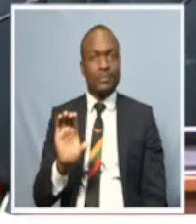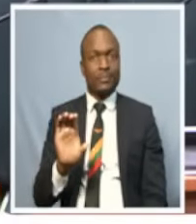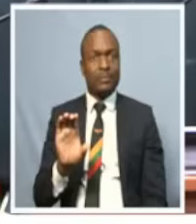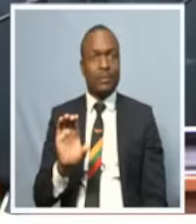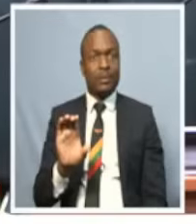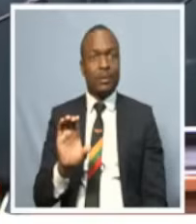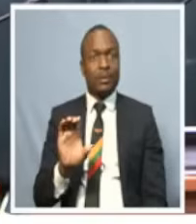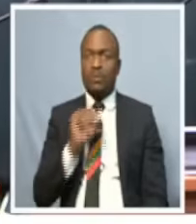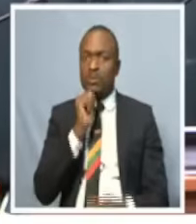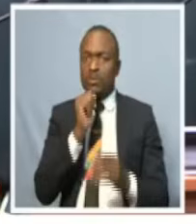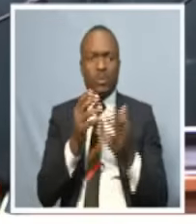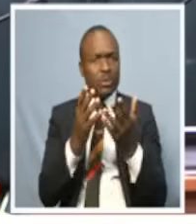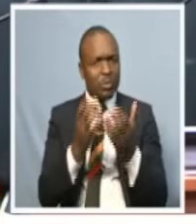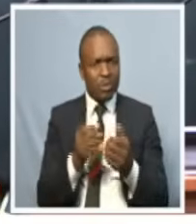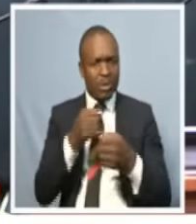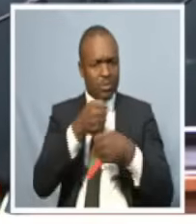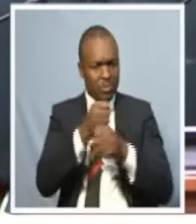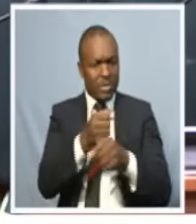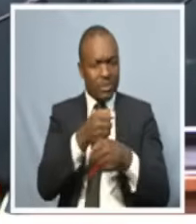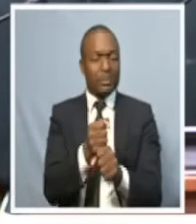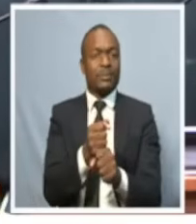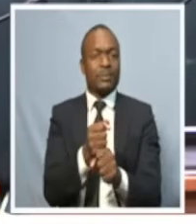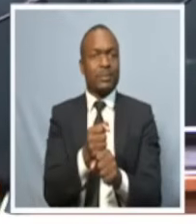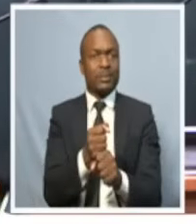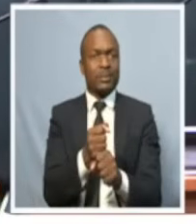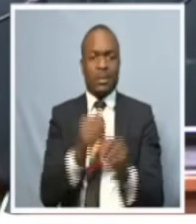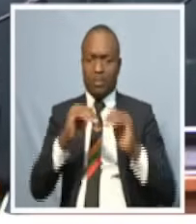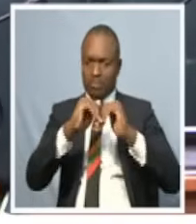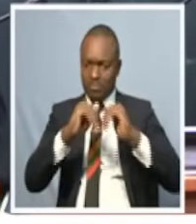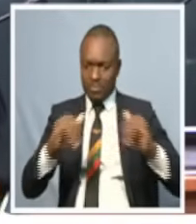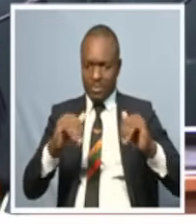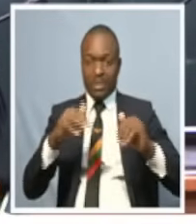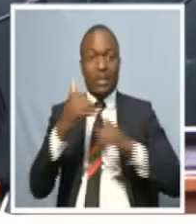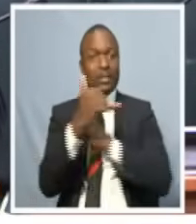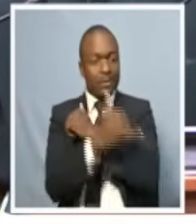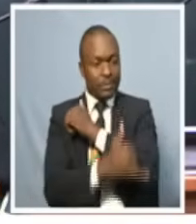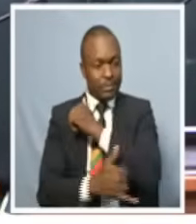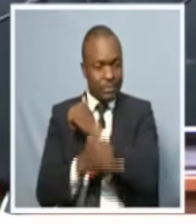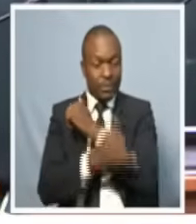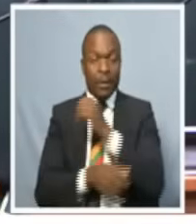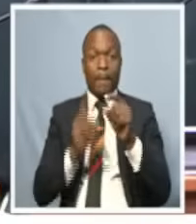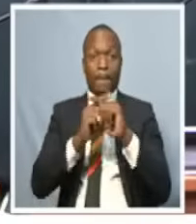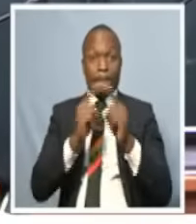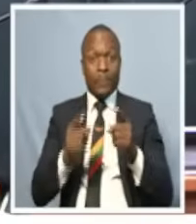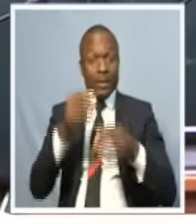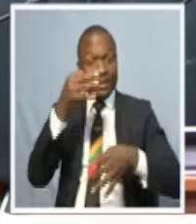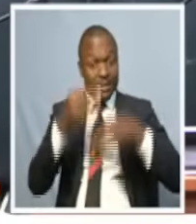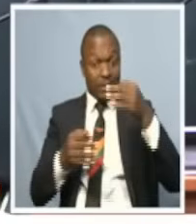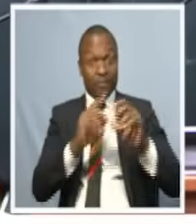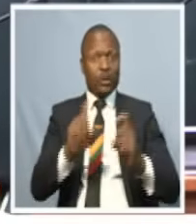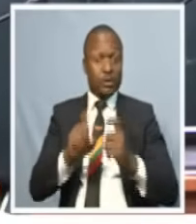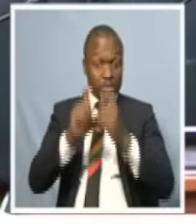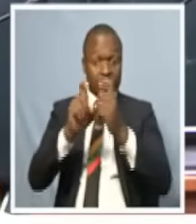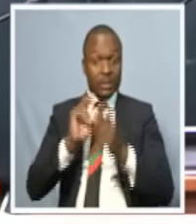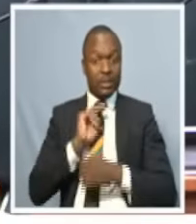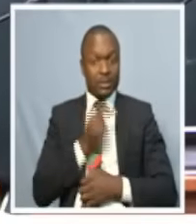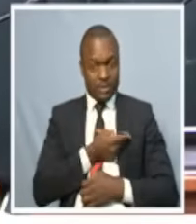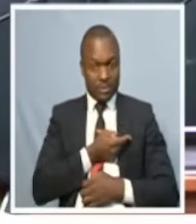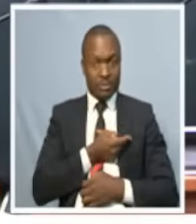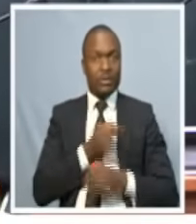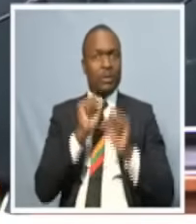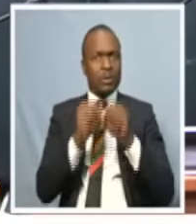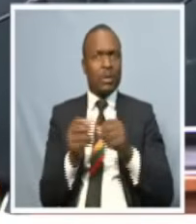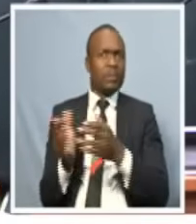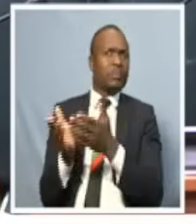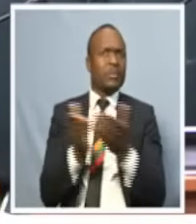We do not want to create division in the country. But if we are being challenged, Madam Speaker,